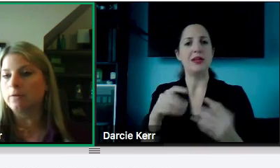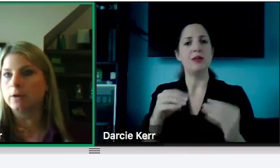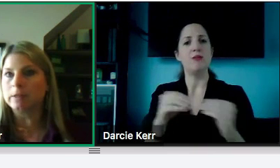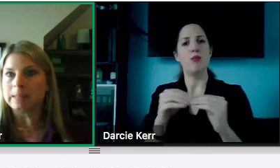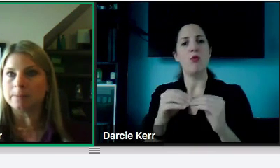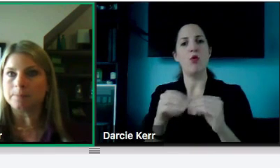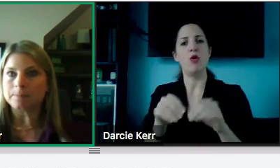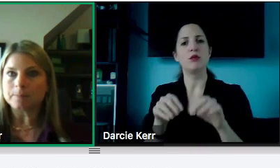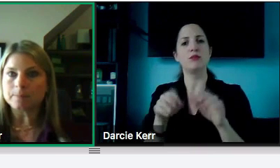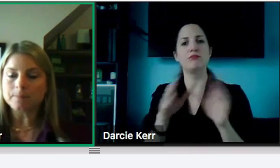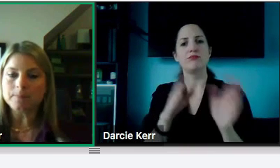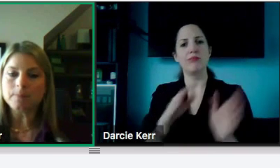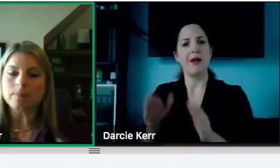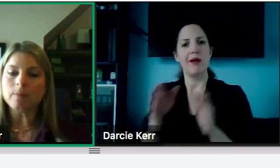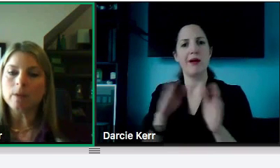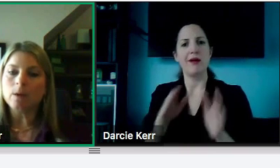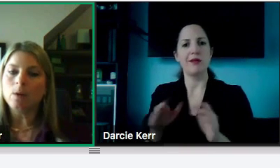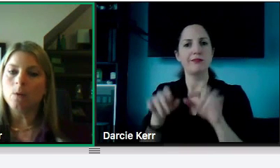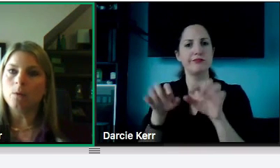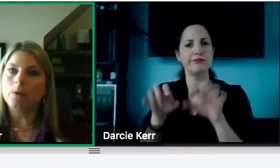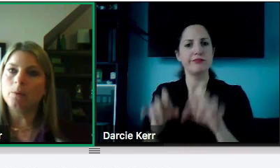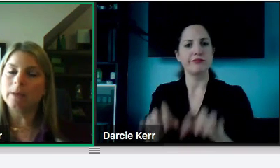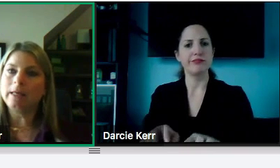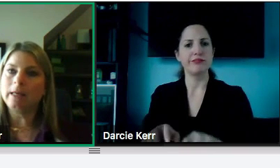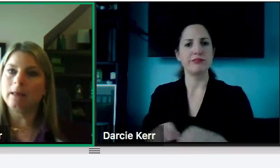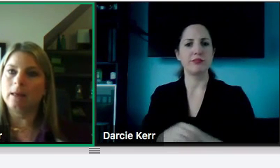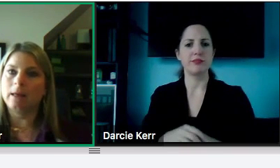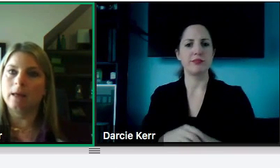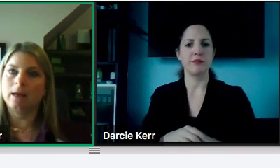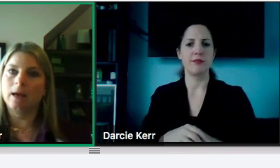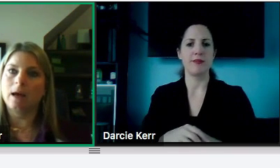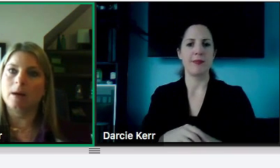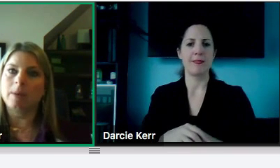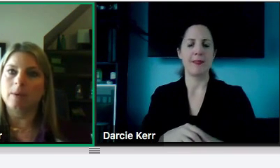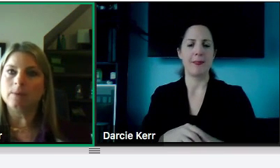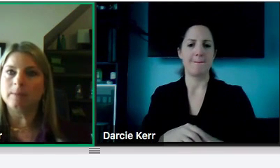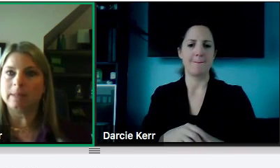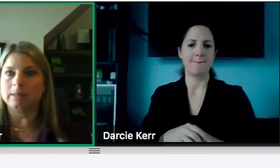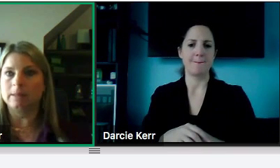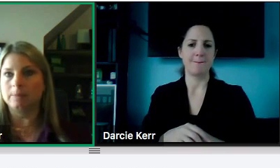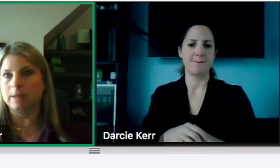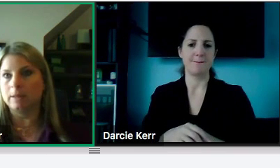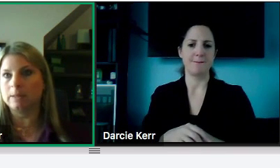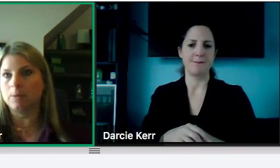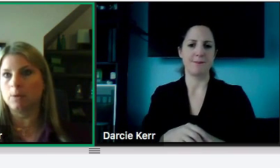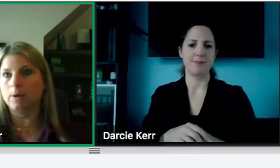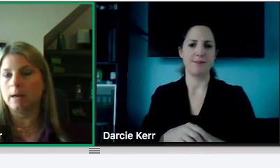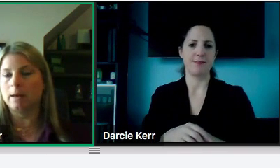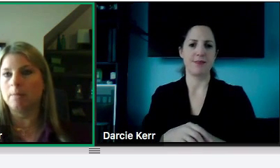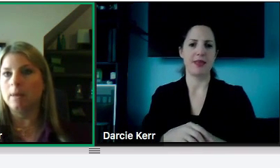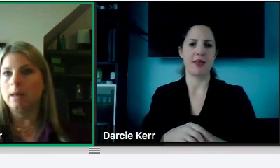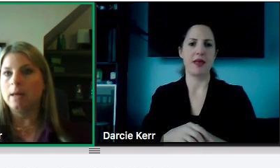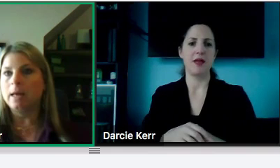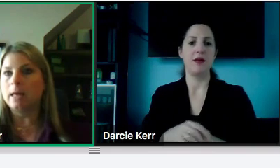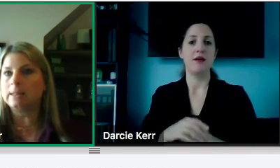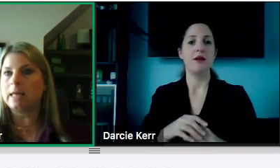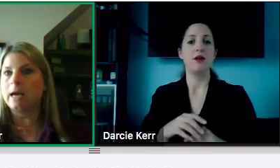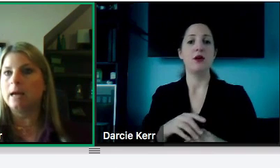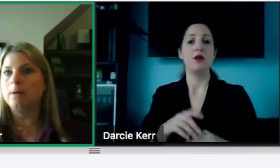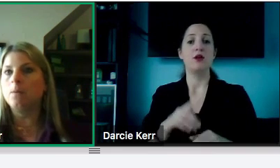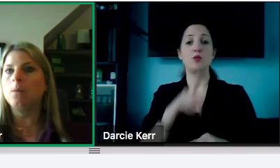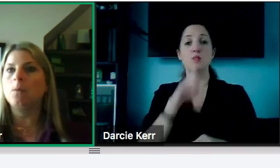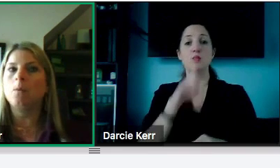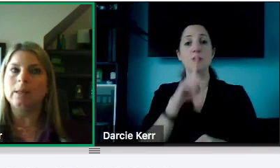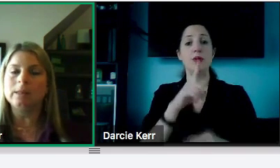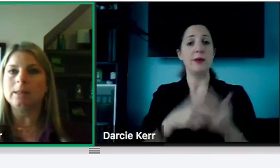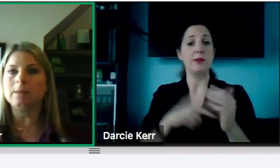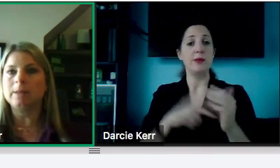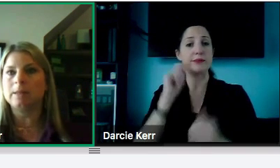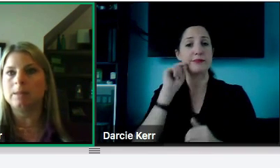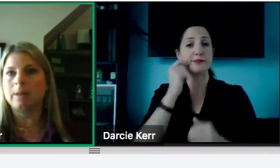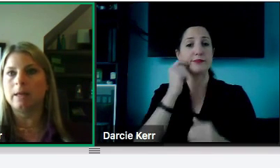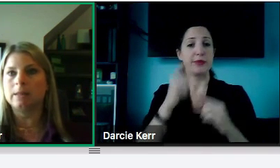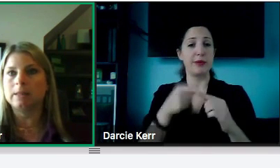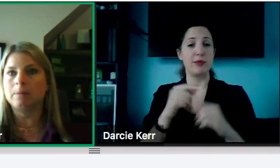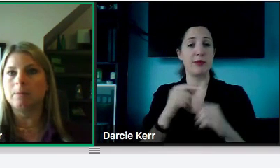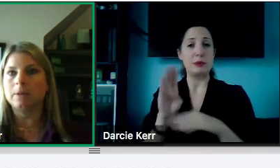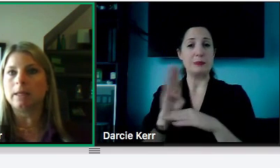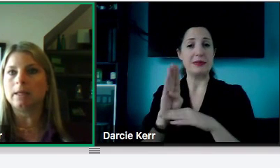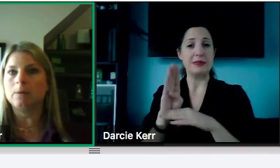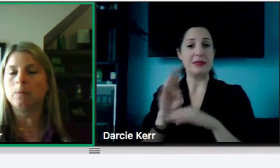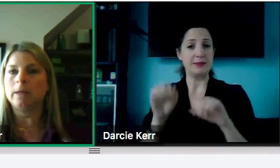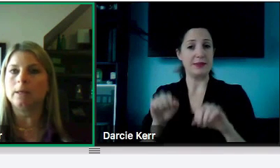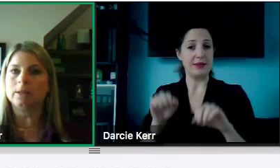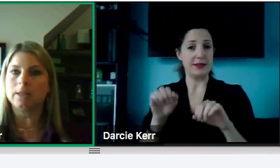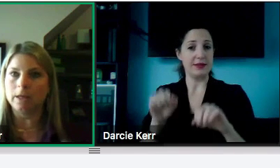very diverse. The really neat thing about the Business Abilities program is that once the business plan